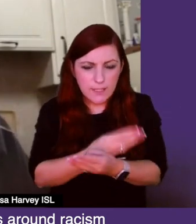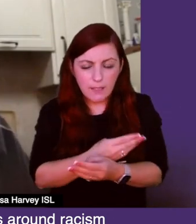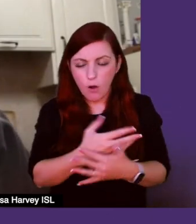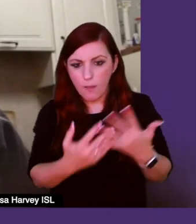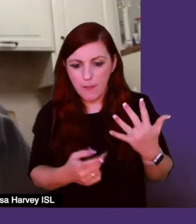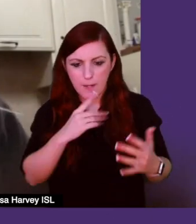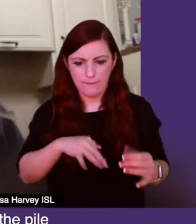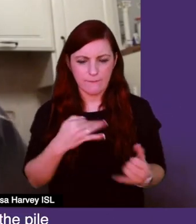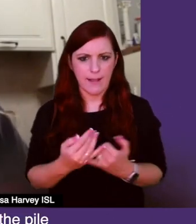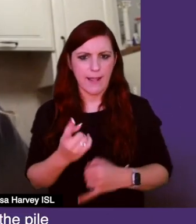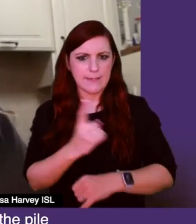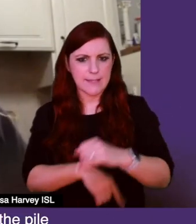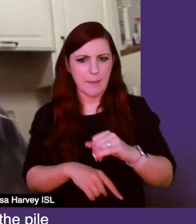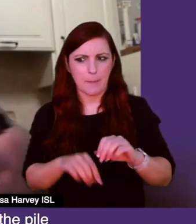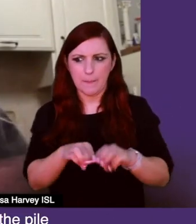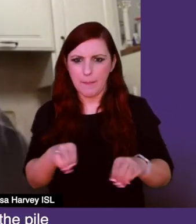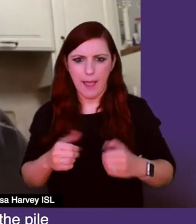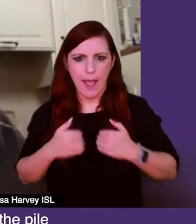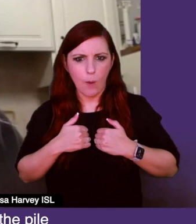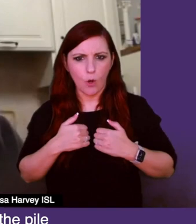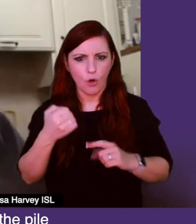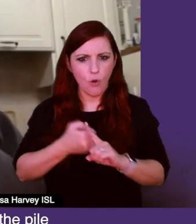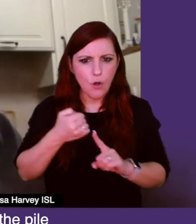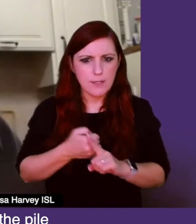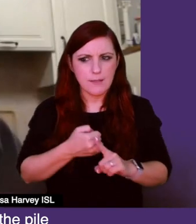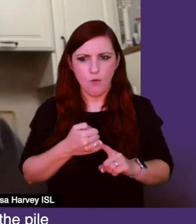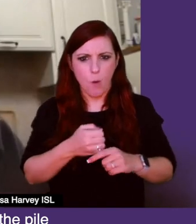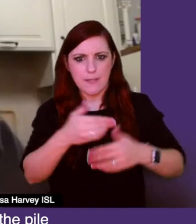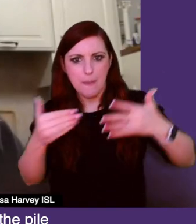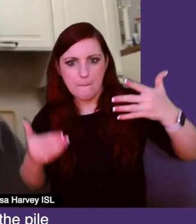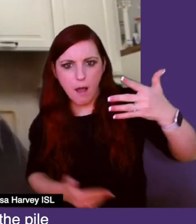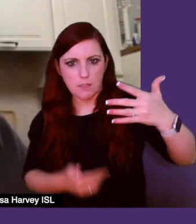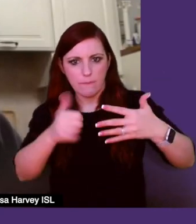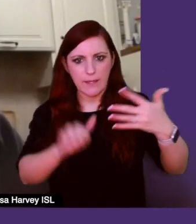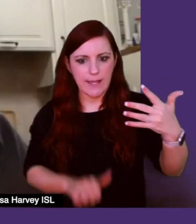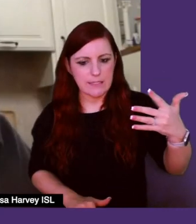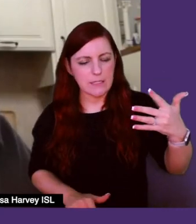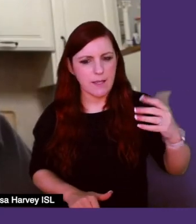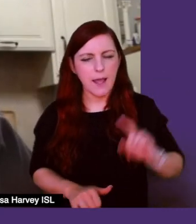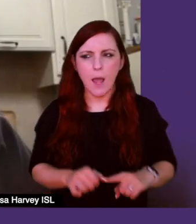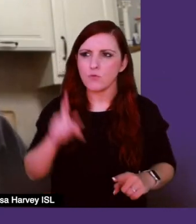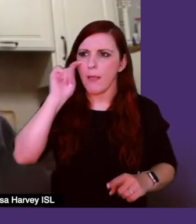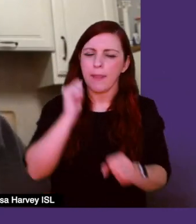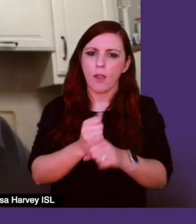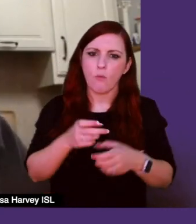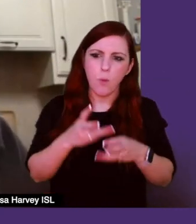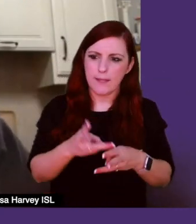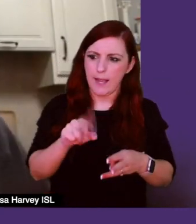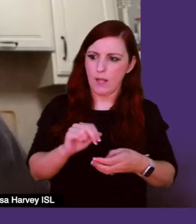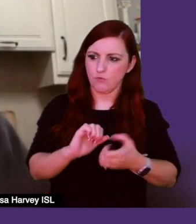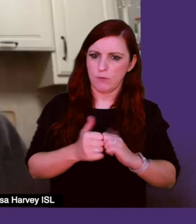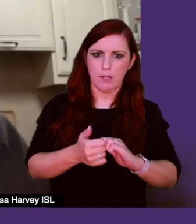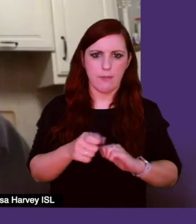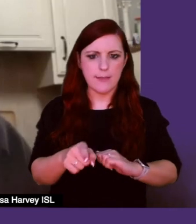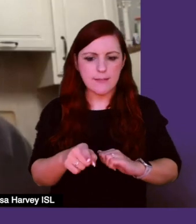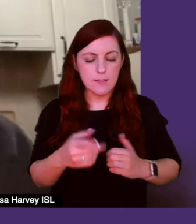people, our causes, our concerns, they're always at the bottom of the pile. And I was wondering of ways that I could try and change